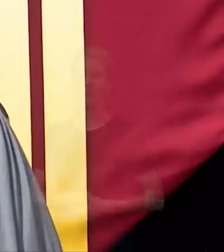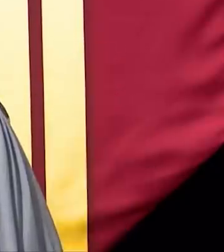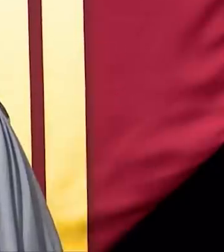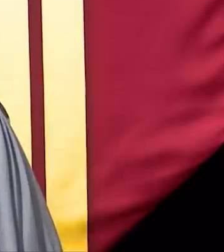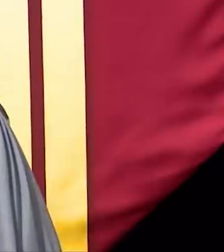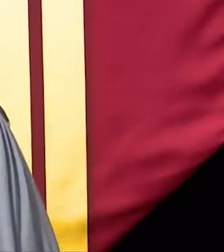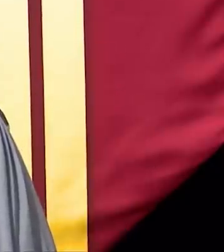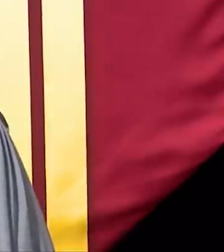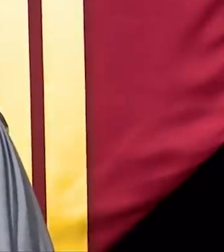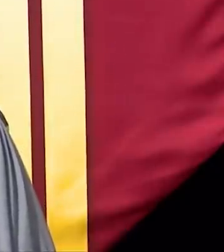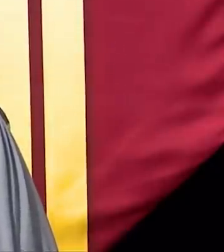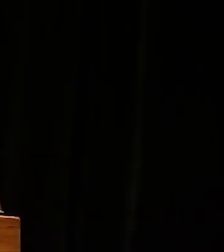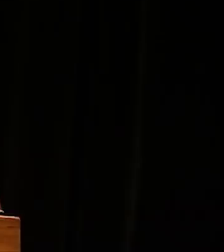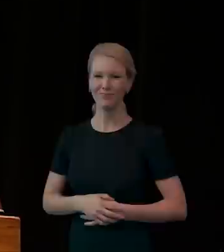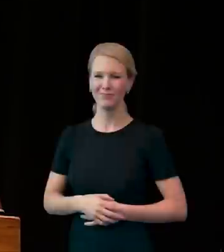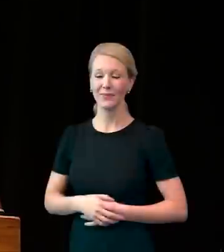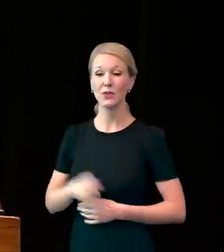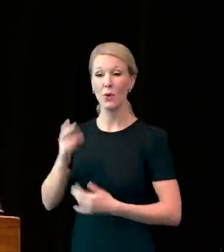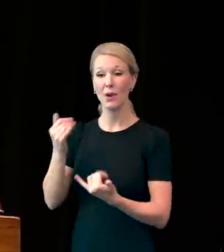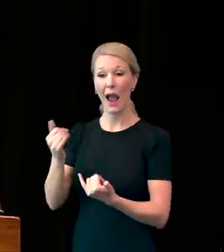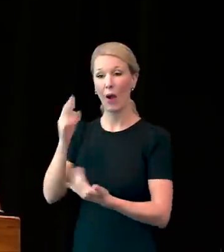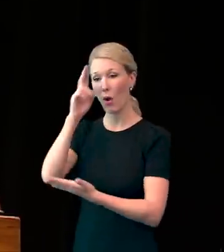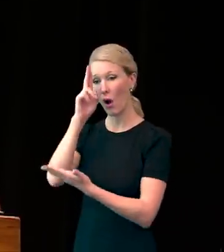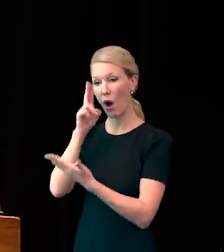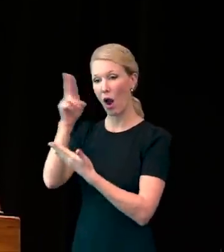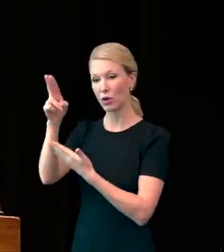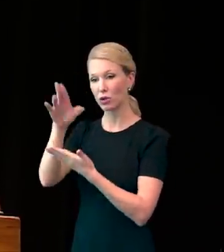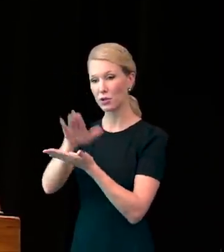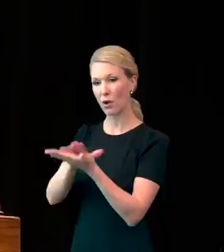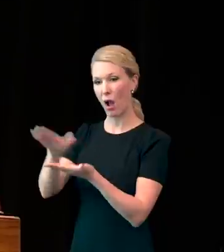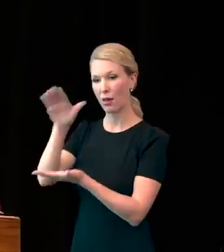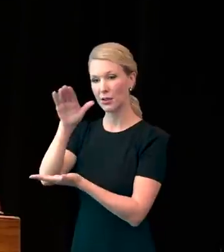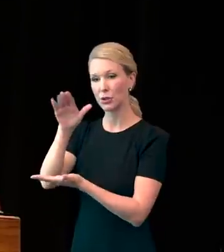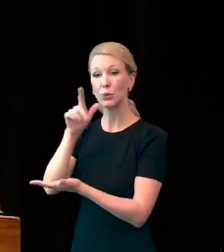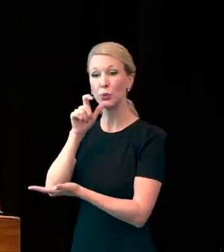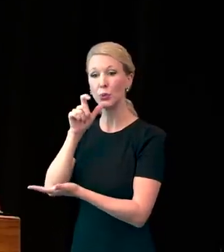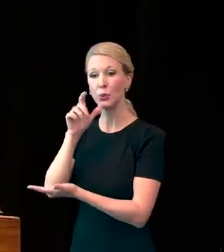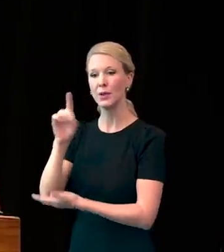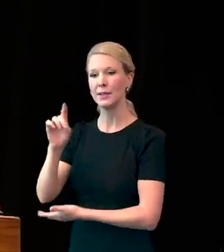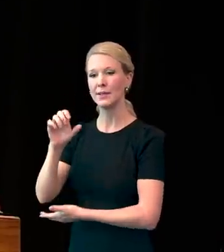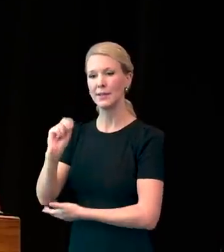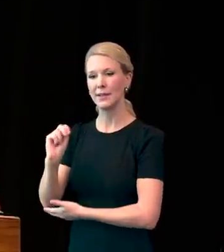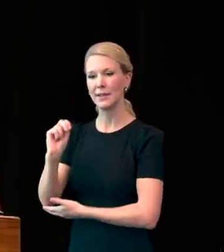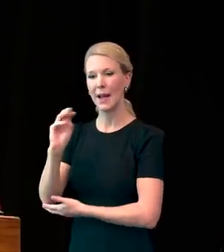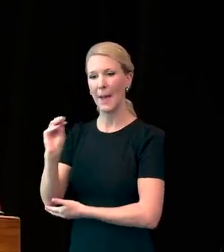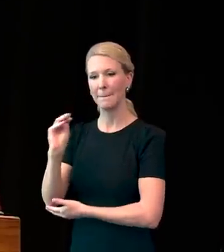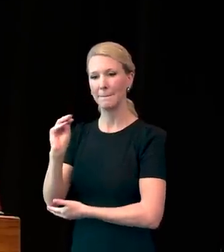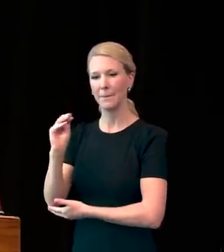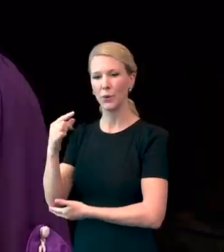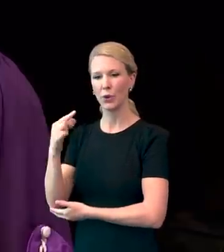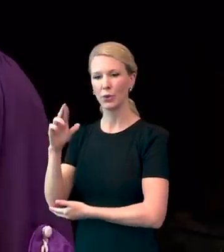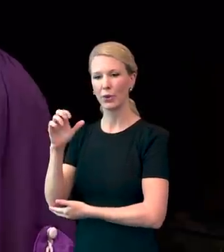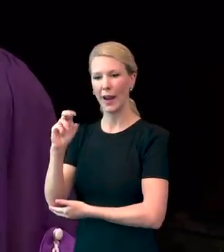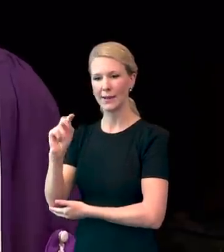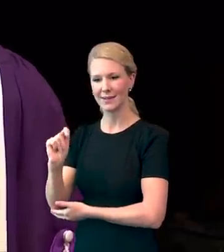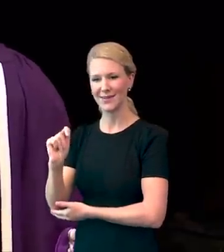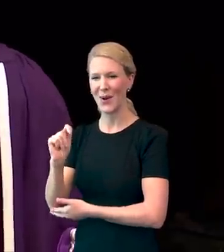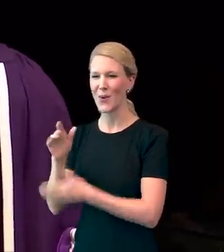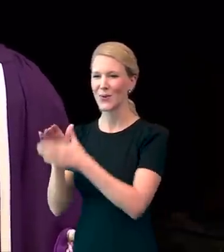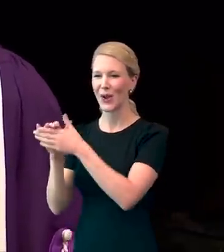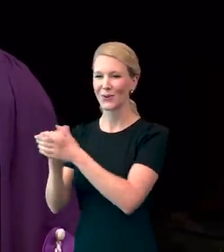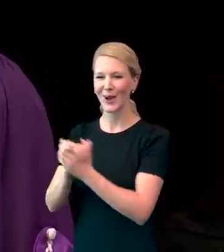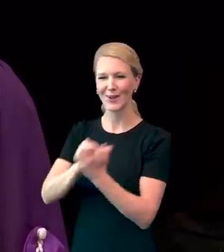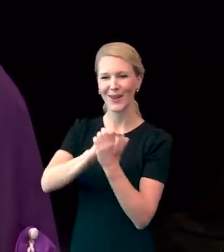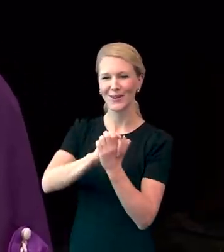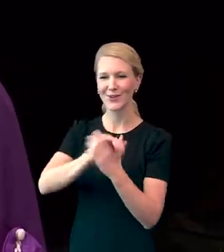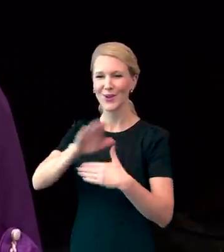of Arts and Sciences. The Honors College, presented by Dean M. Grant Norton.